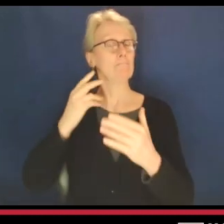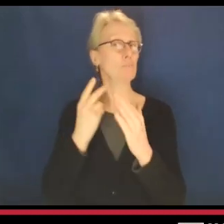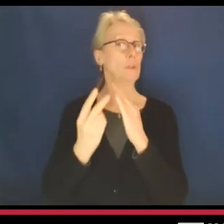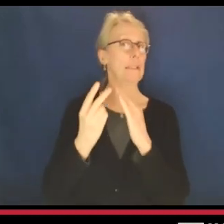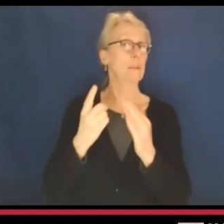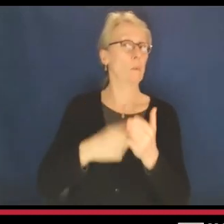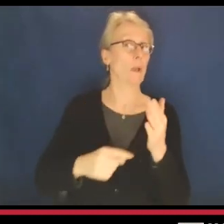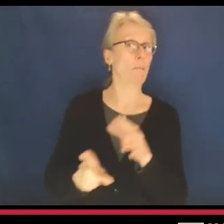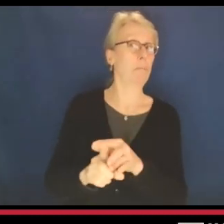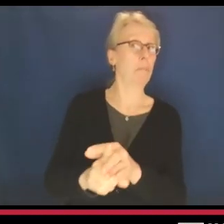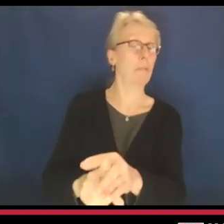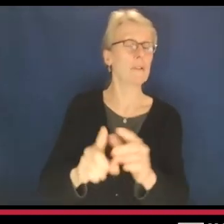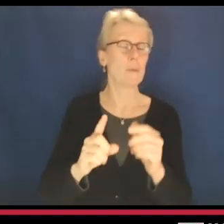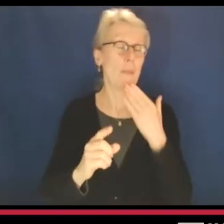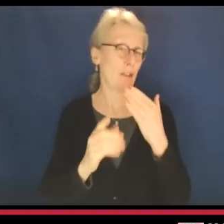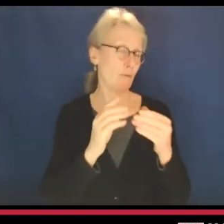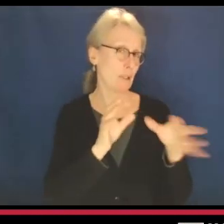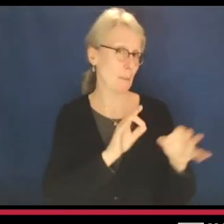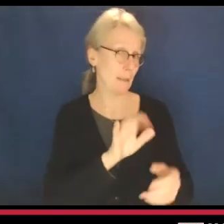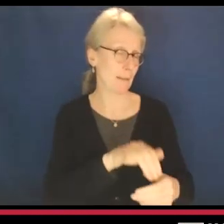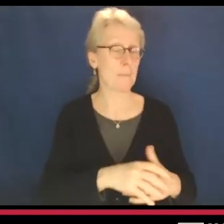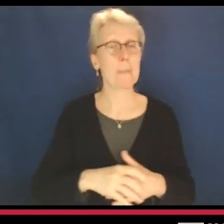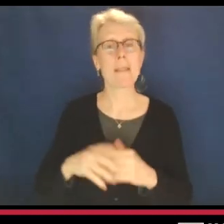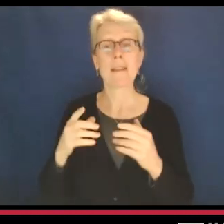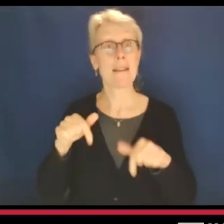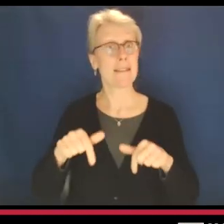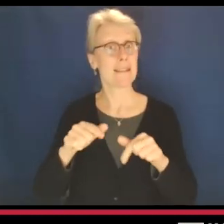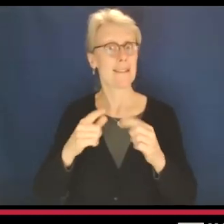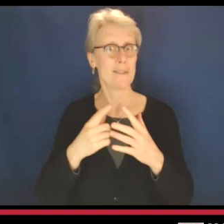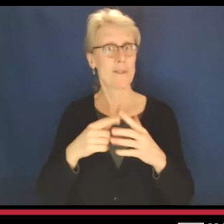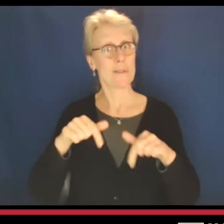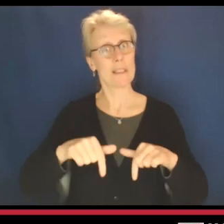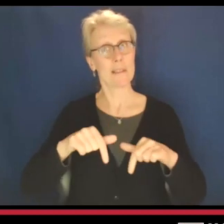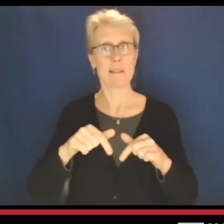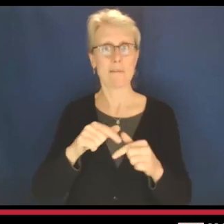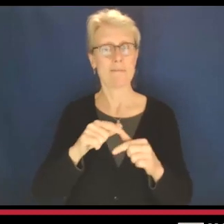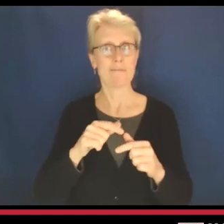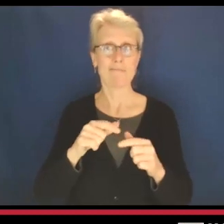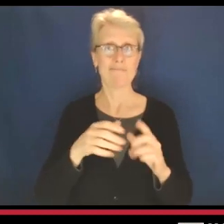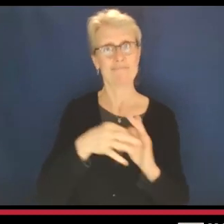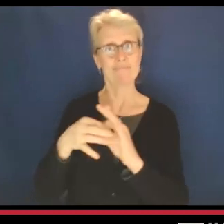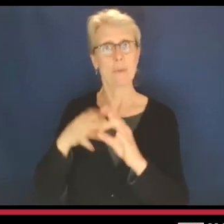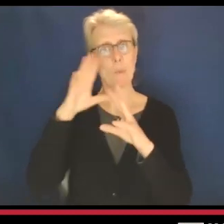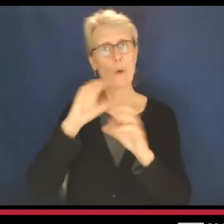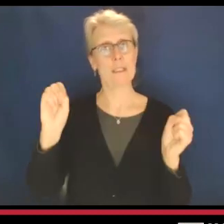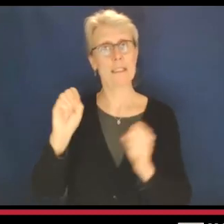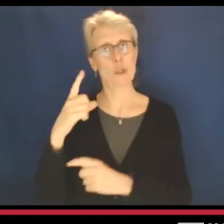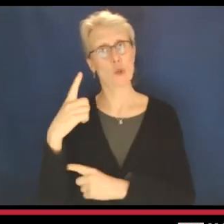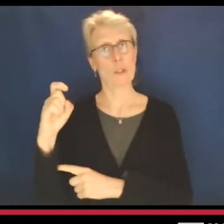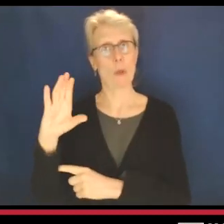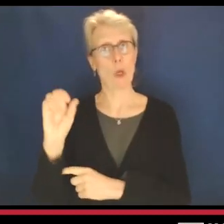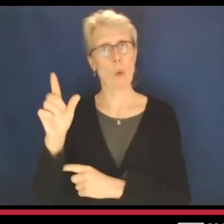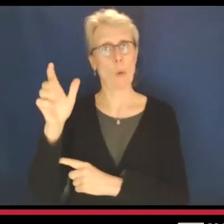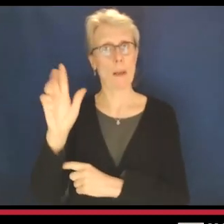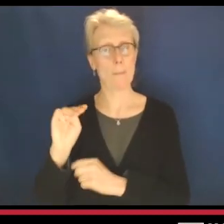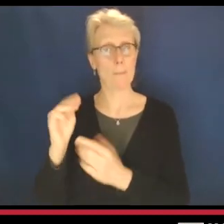all of that. I mentioned at the start that this is also part of a course, a President's Dream Colloquium course. We have 9 students in the